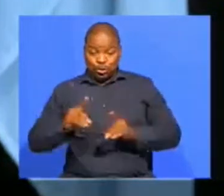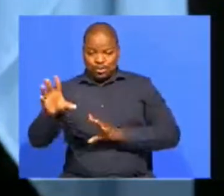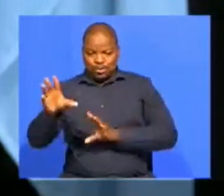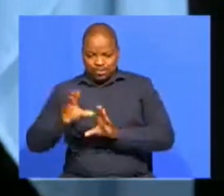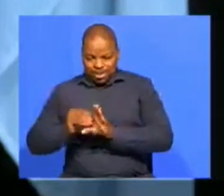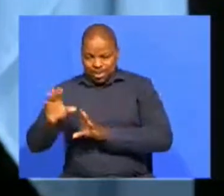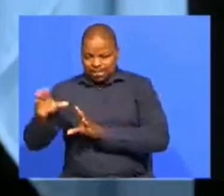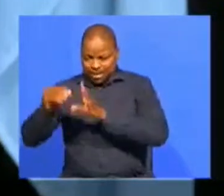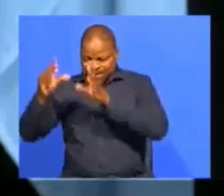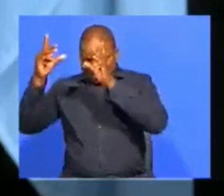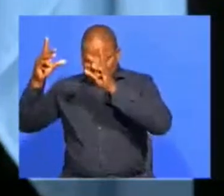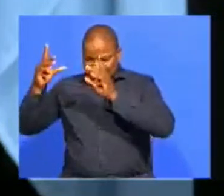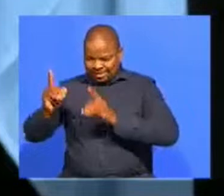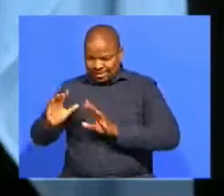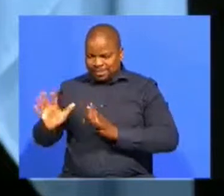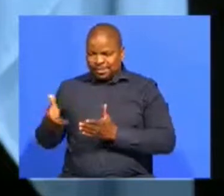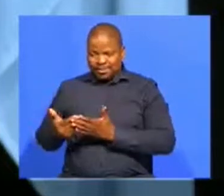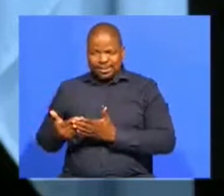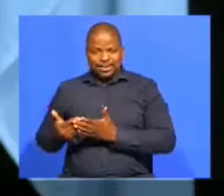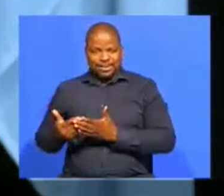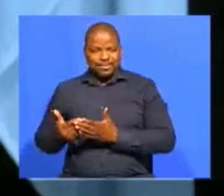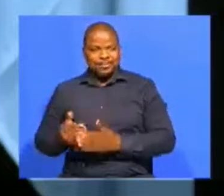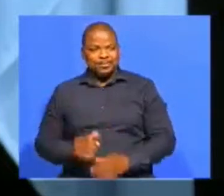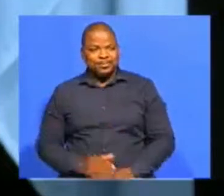in that decision. And